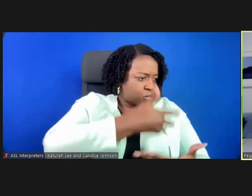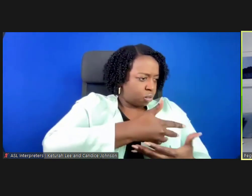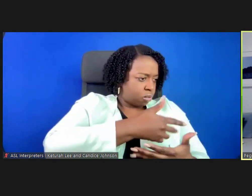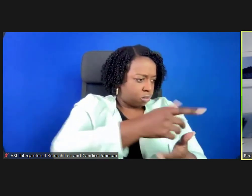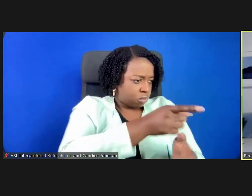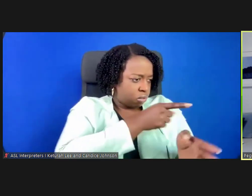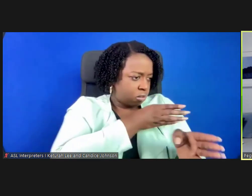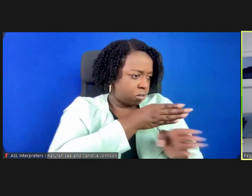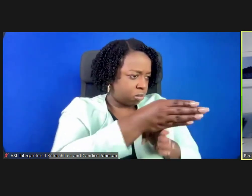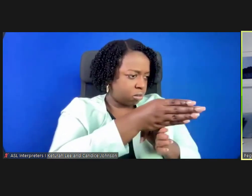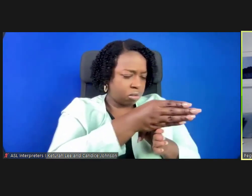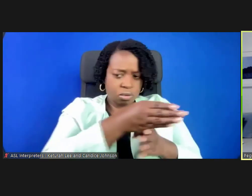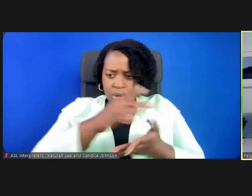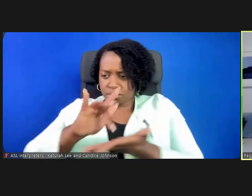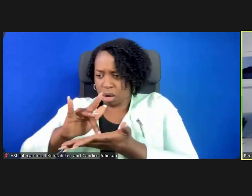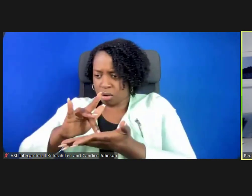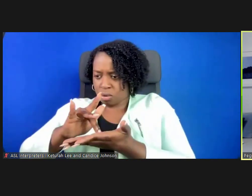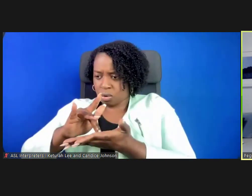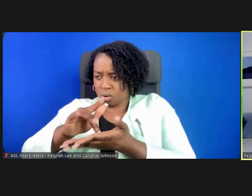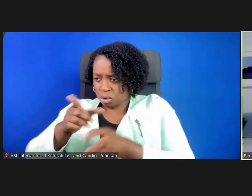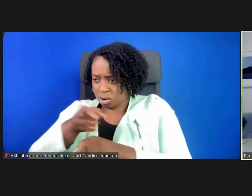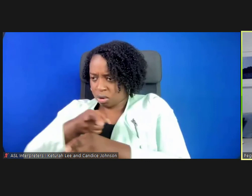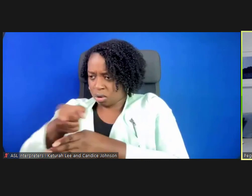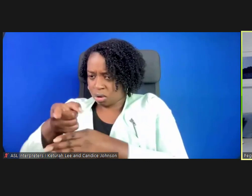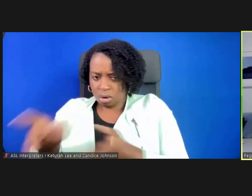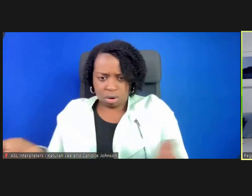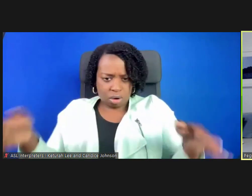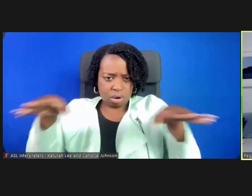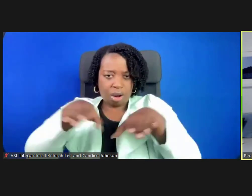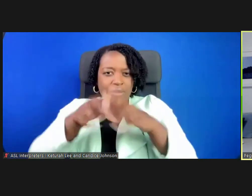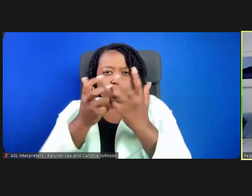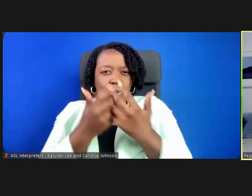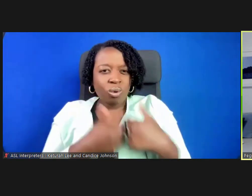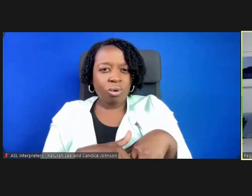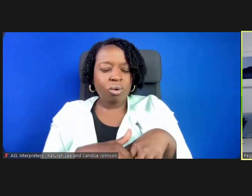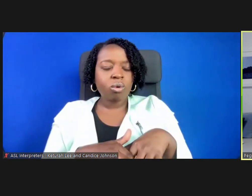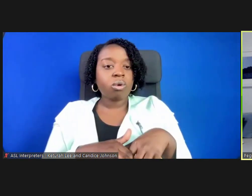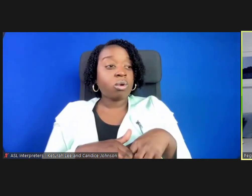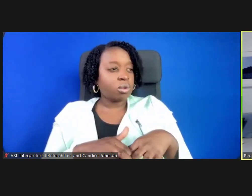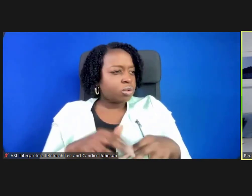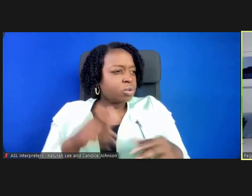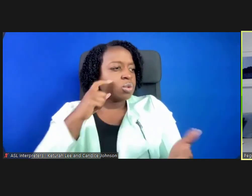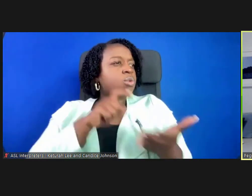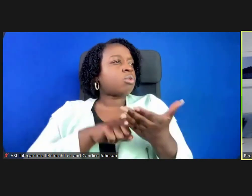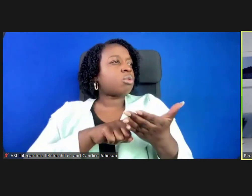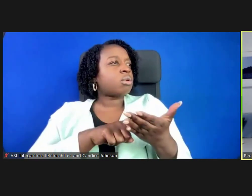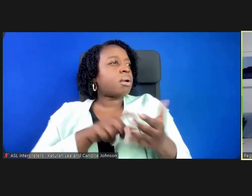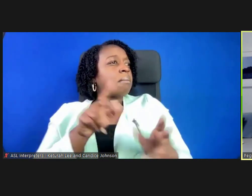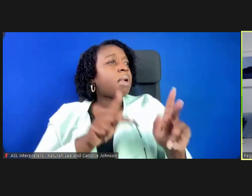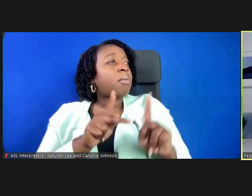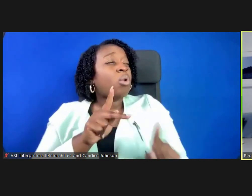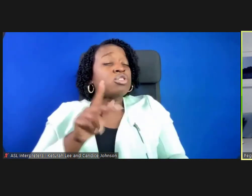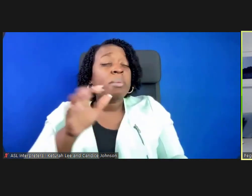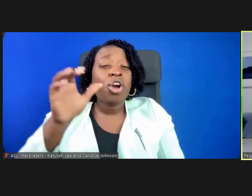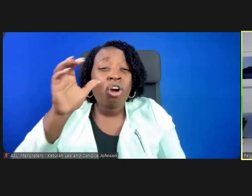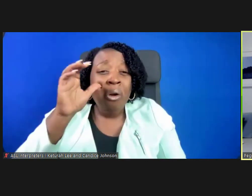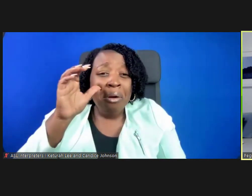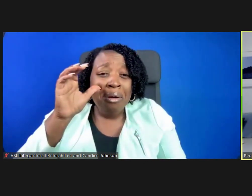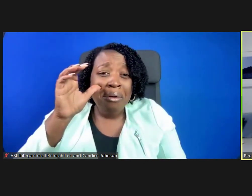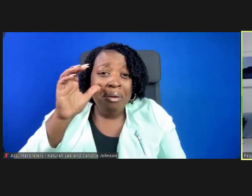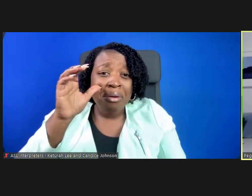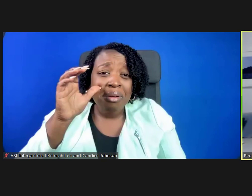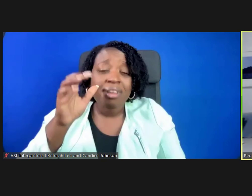acknowledging that people do want to be heard and do want to be asked.